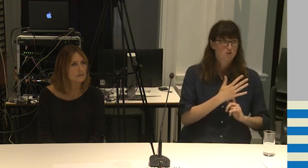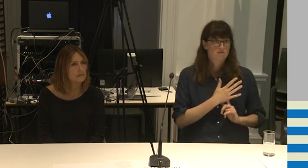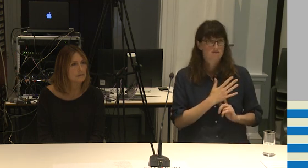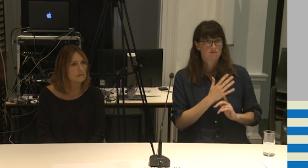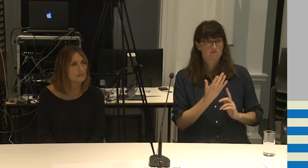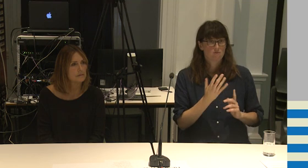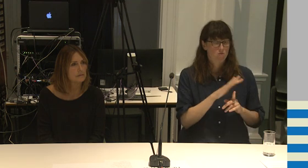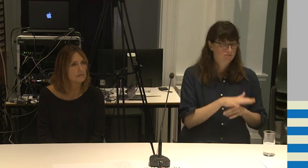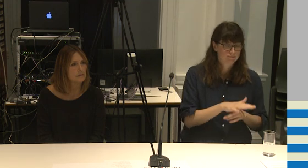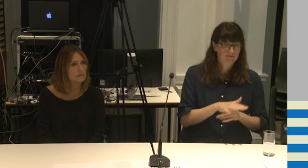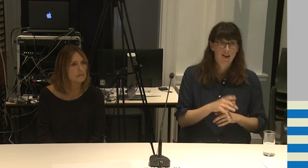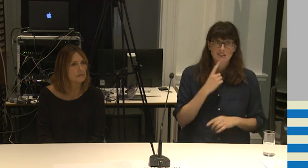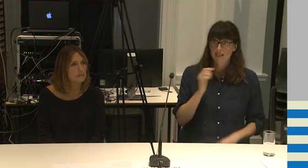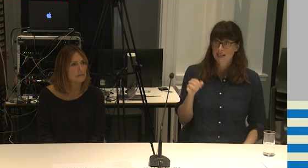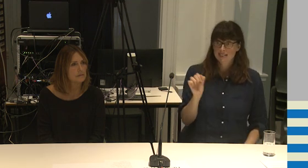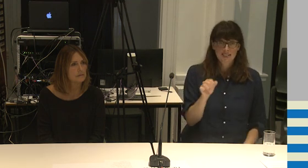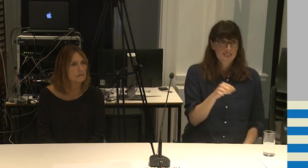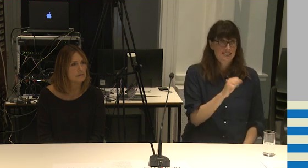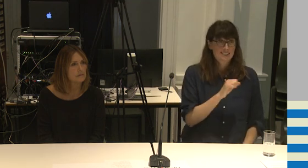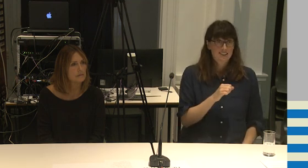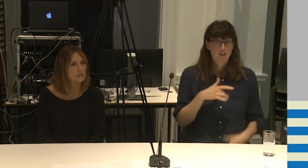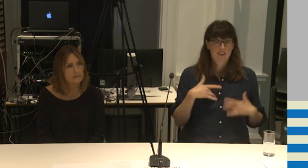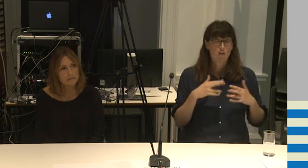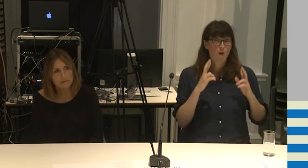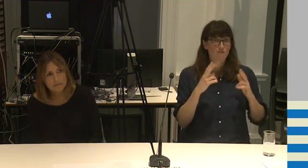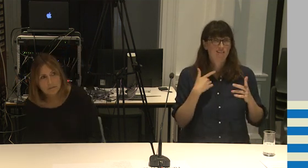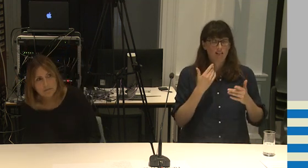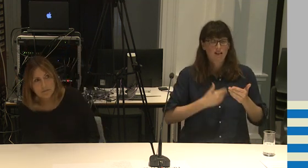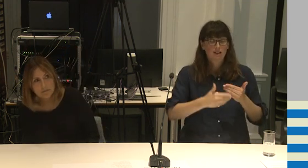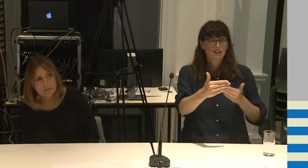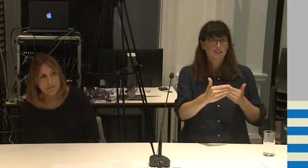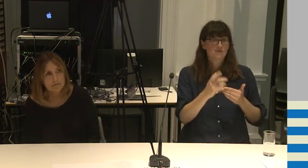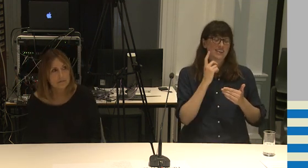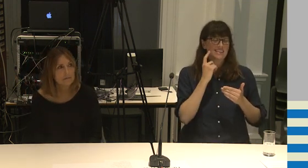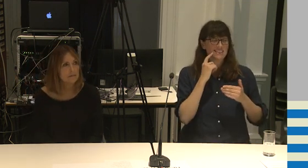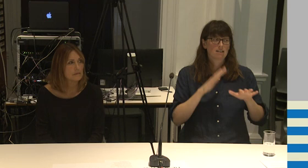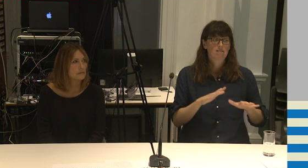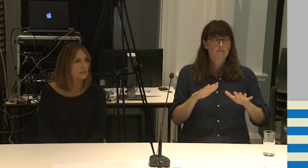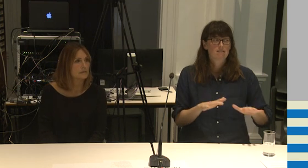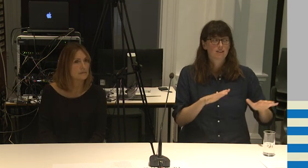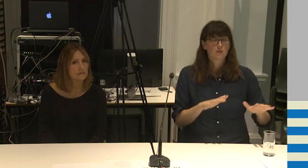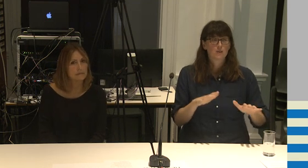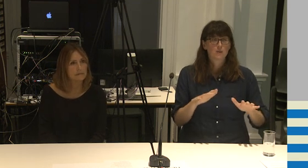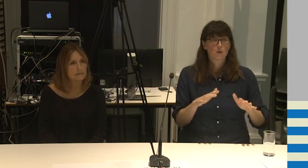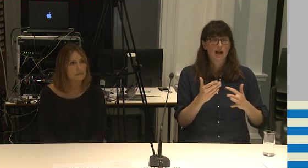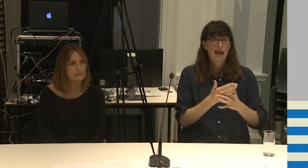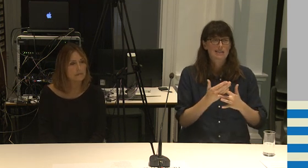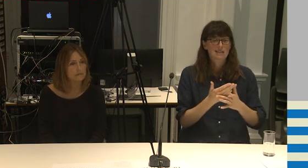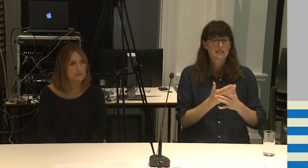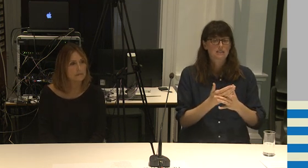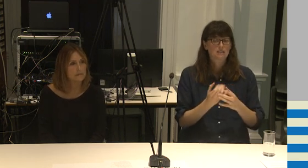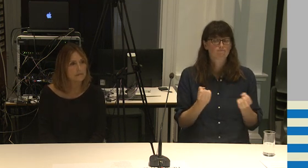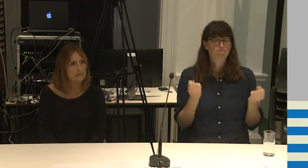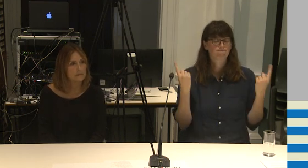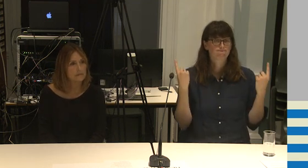into just saying yes to everything and being fine and being easy breezy and just letting access needs completely